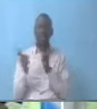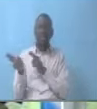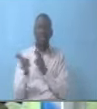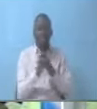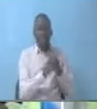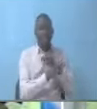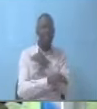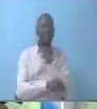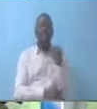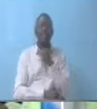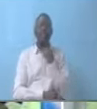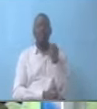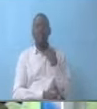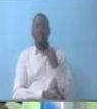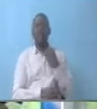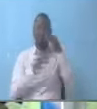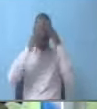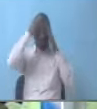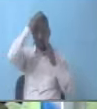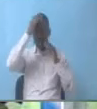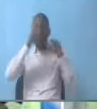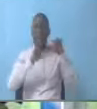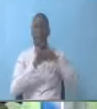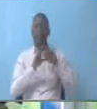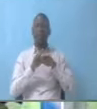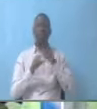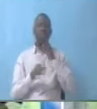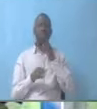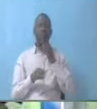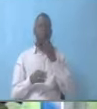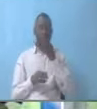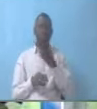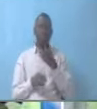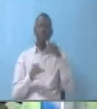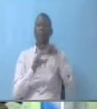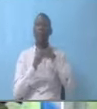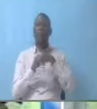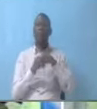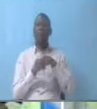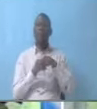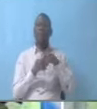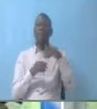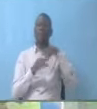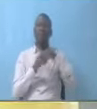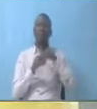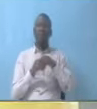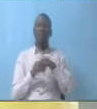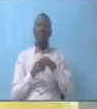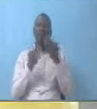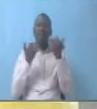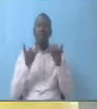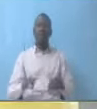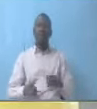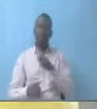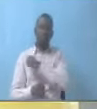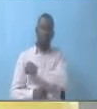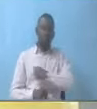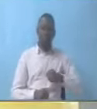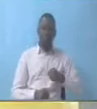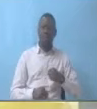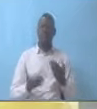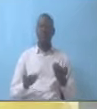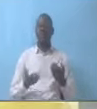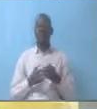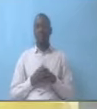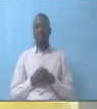soldiers who were accused of planning or being involved in a coup d'etat. Ay soldar yo xamne nak dañ leen tuumal ne dañ won